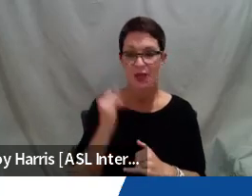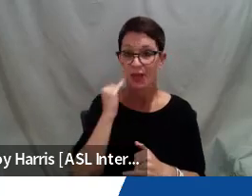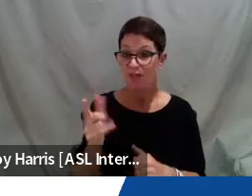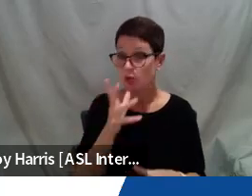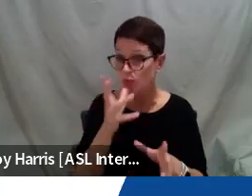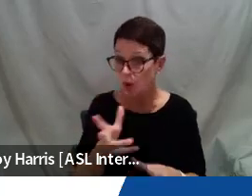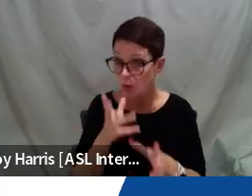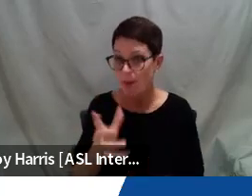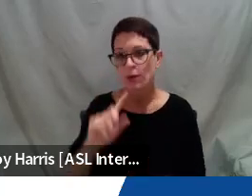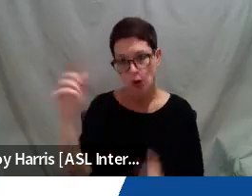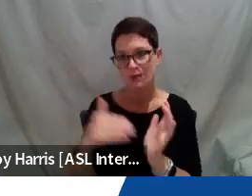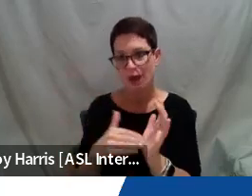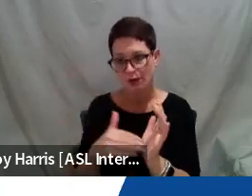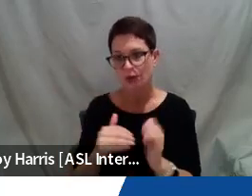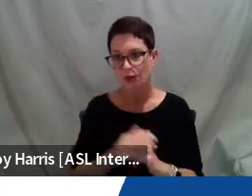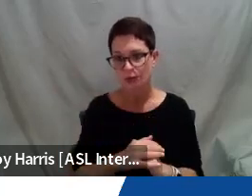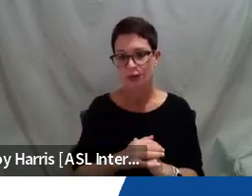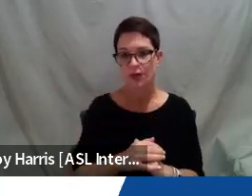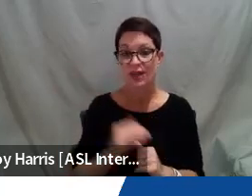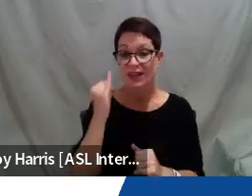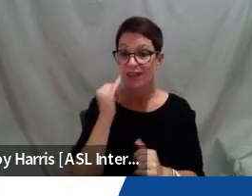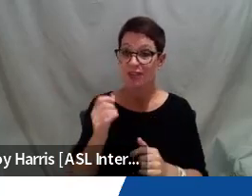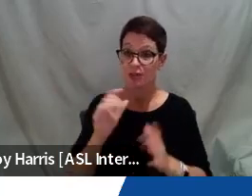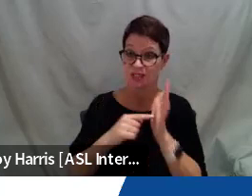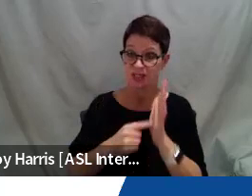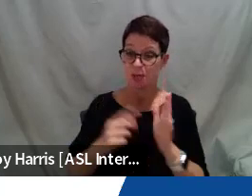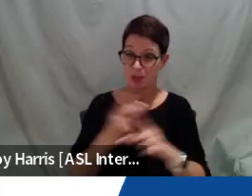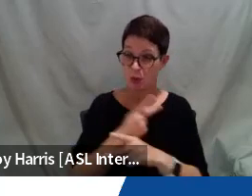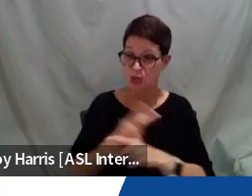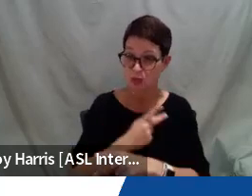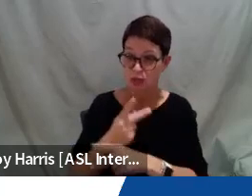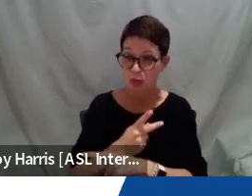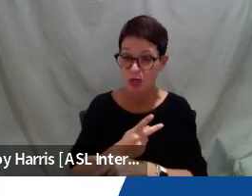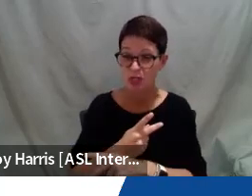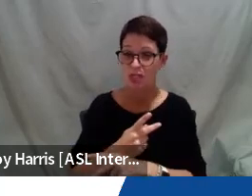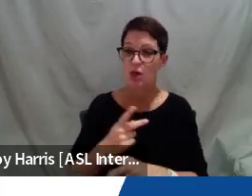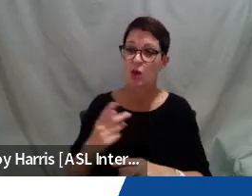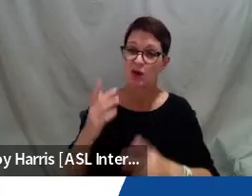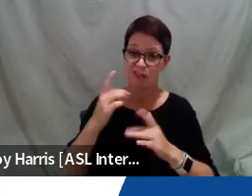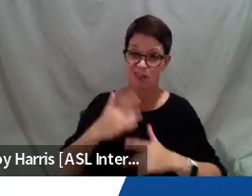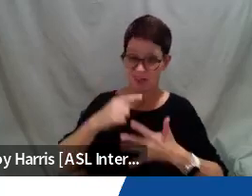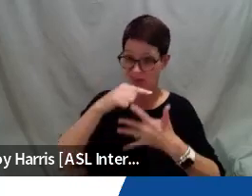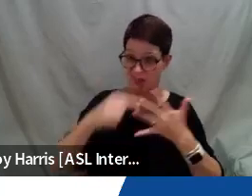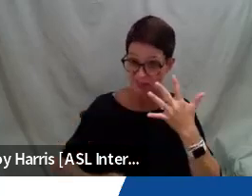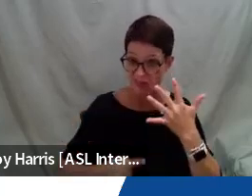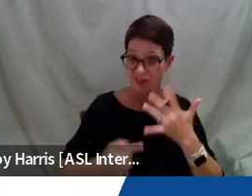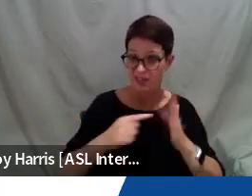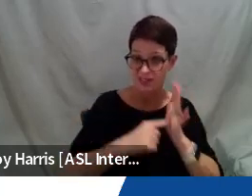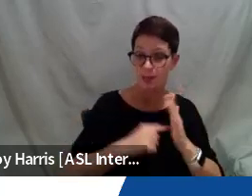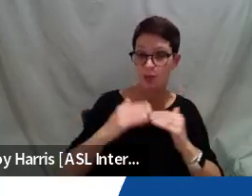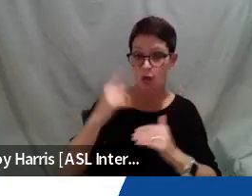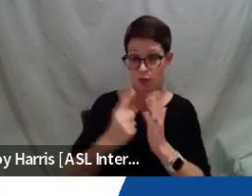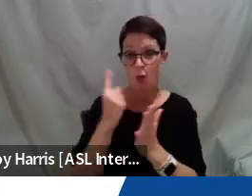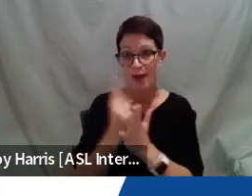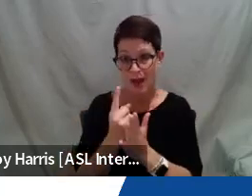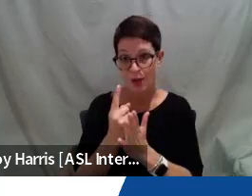up, your symptoms get worse, or your symptoms last longer than an hour. In